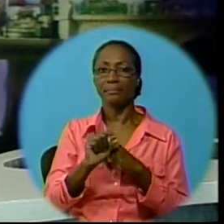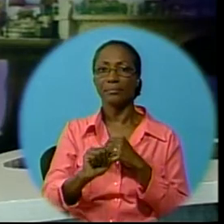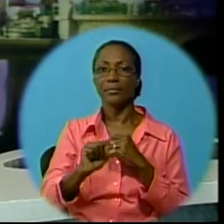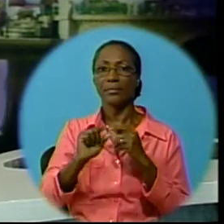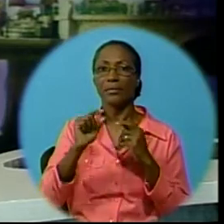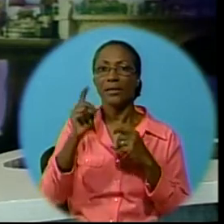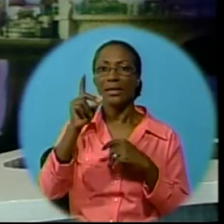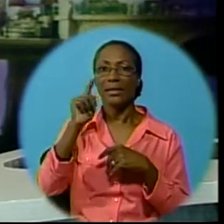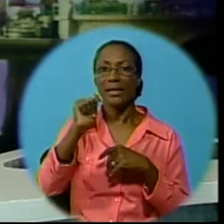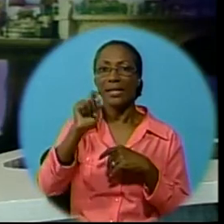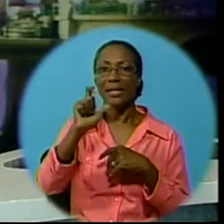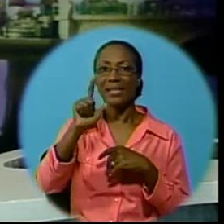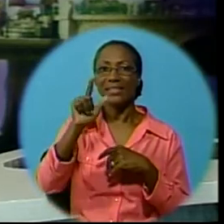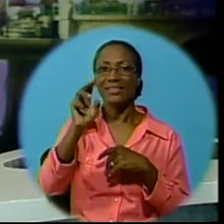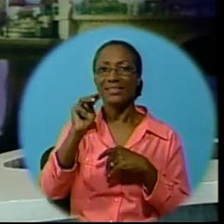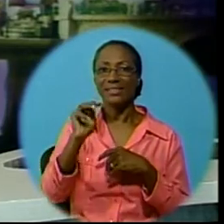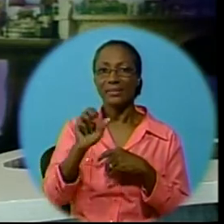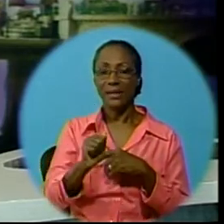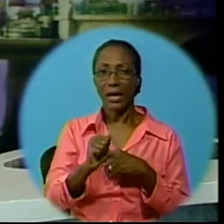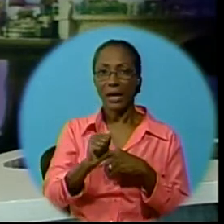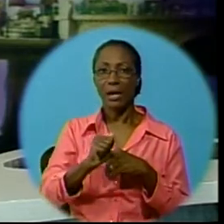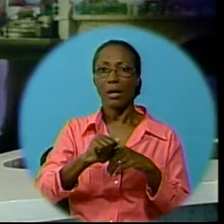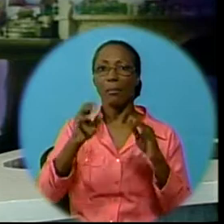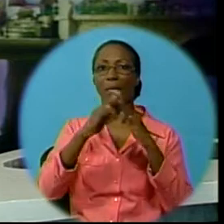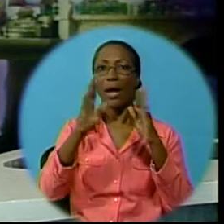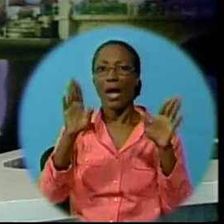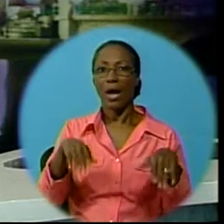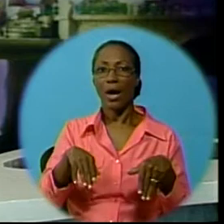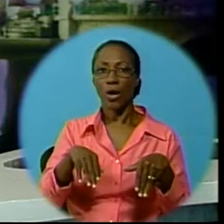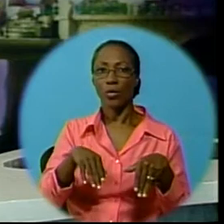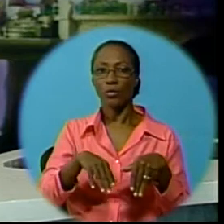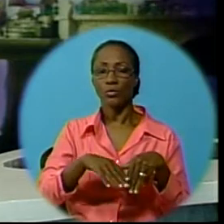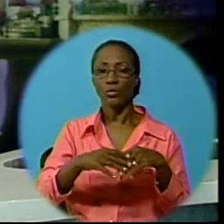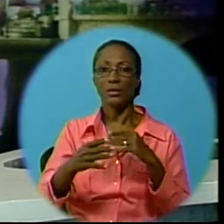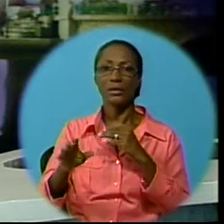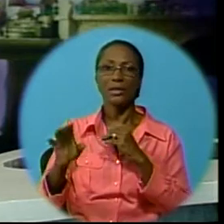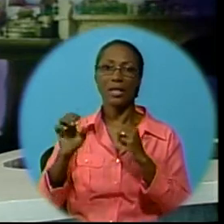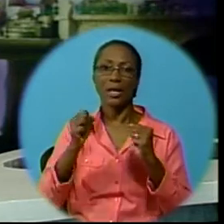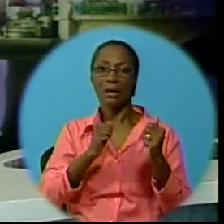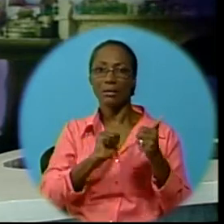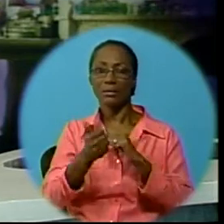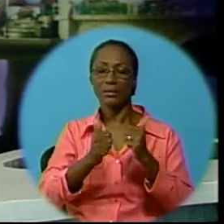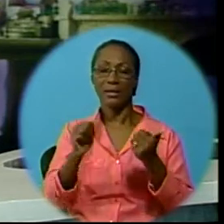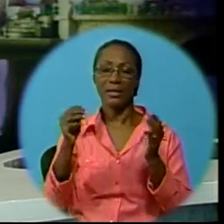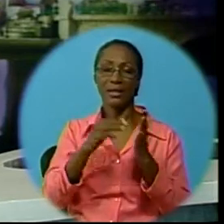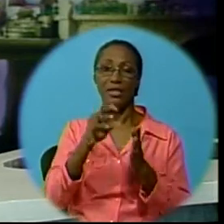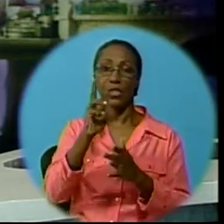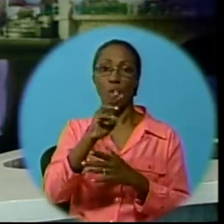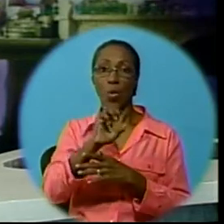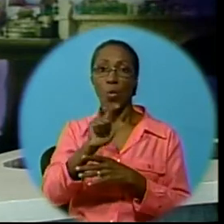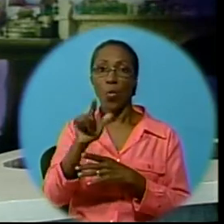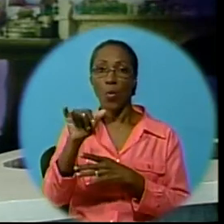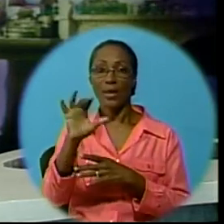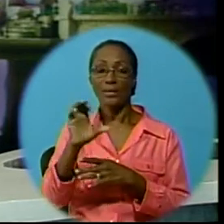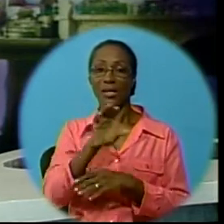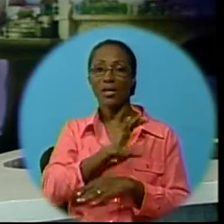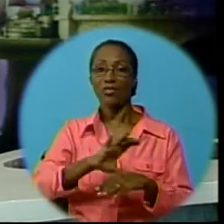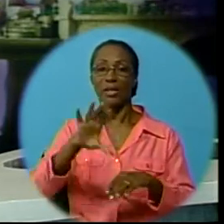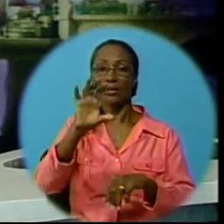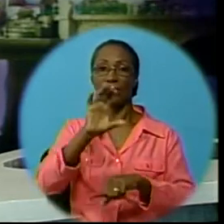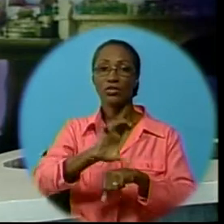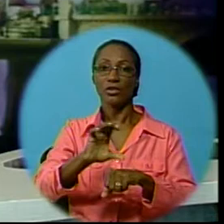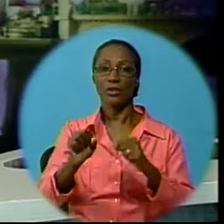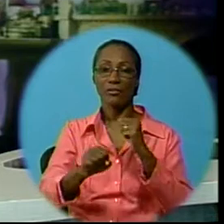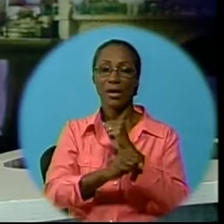champions Talma fought off a strong challenge from Wellington House to secure the title at the Christchurch Foundation School Inter-House Sports Day at the